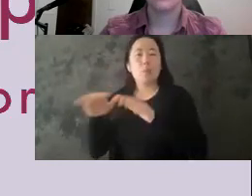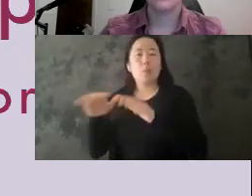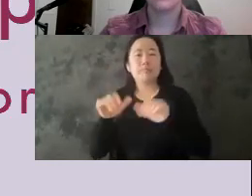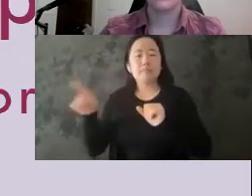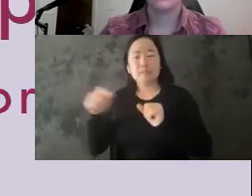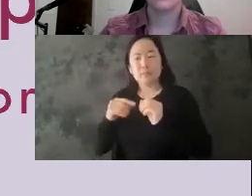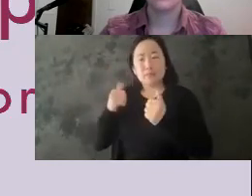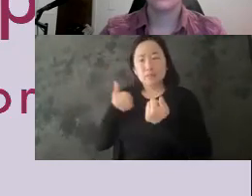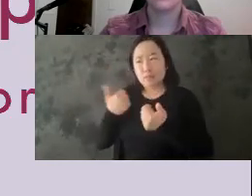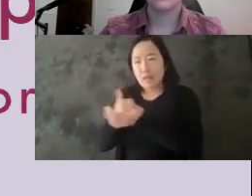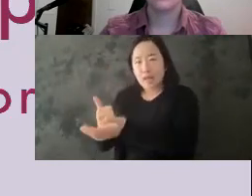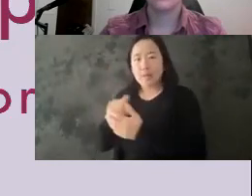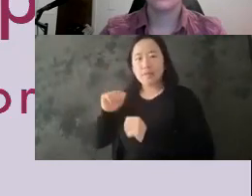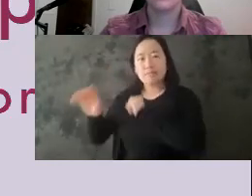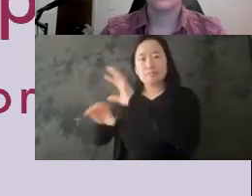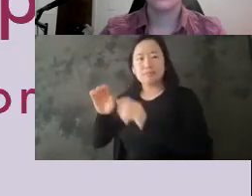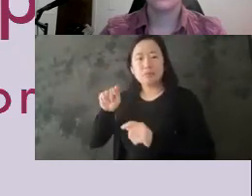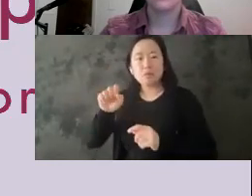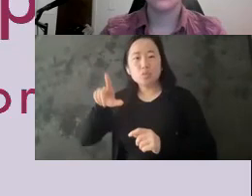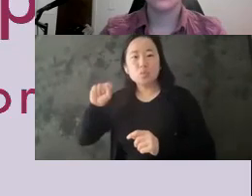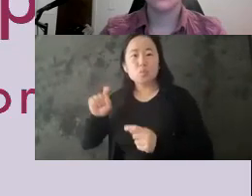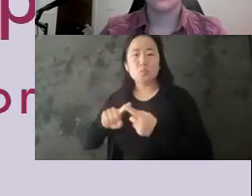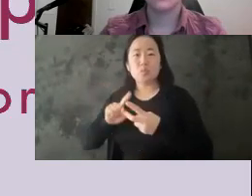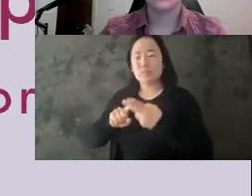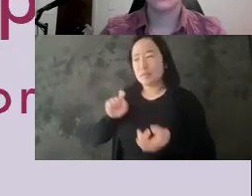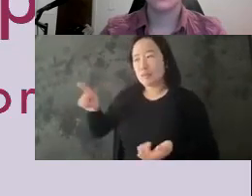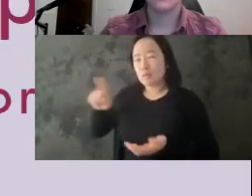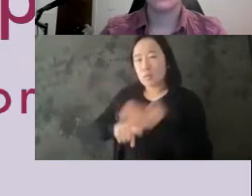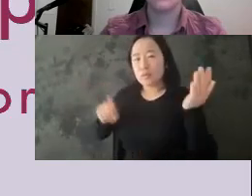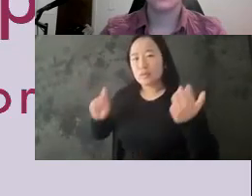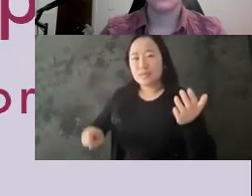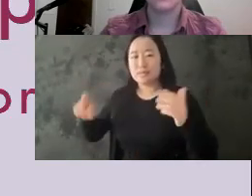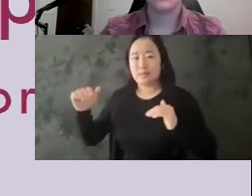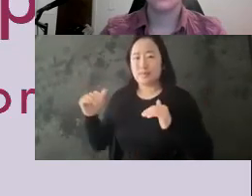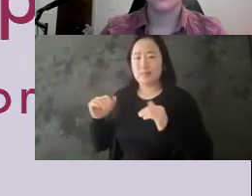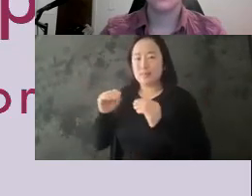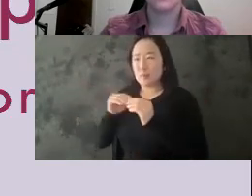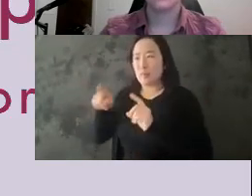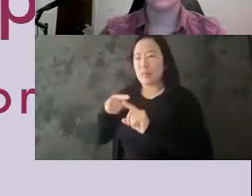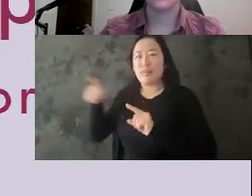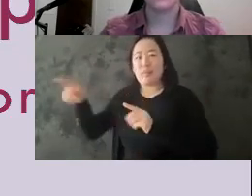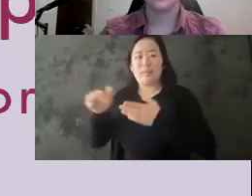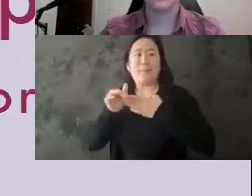the survivor what their needs are and how they wish to fulfill them. So that was something that was mentioned before too.